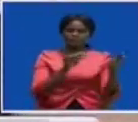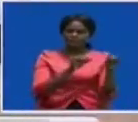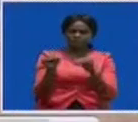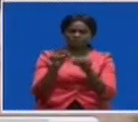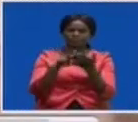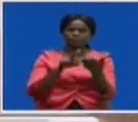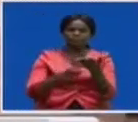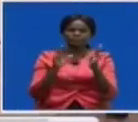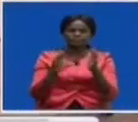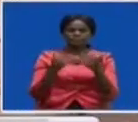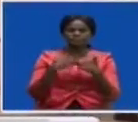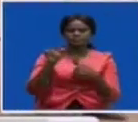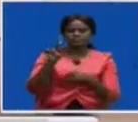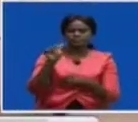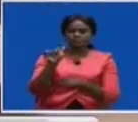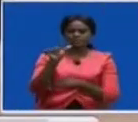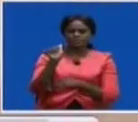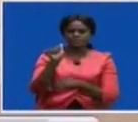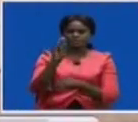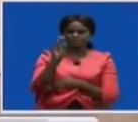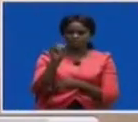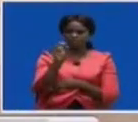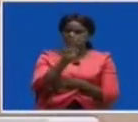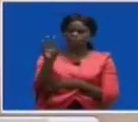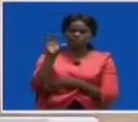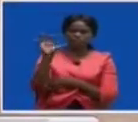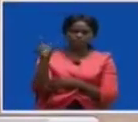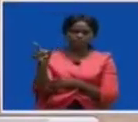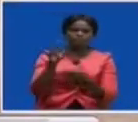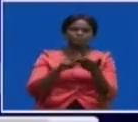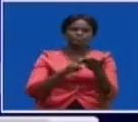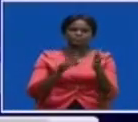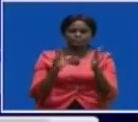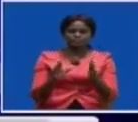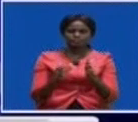Wadia reporting from Kalabo District in Western Province.